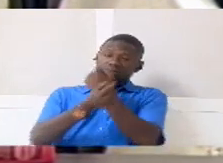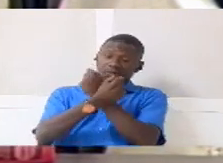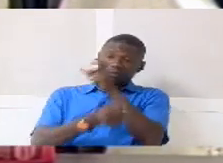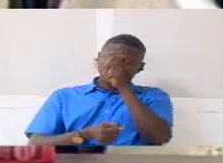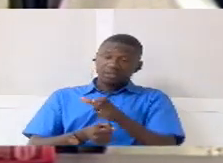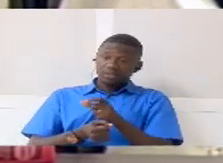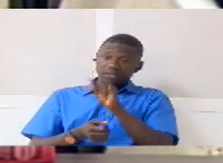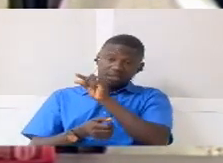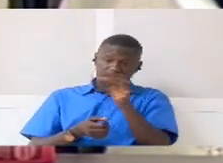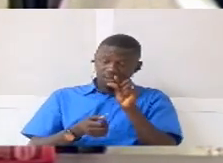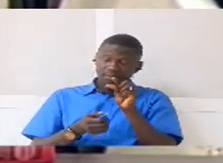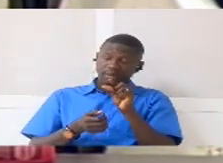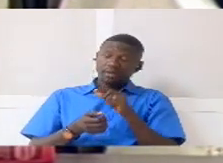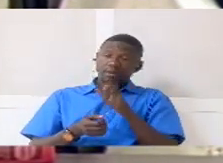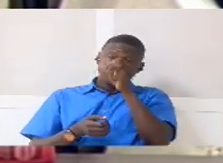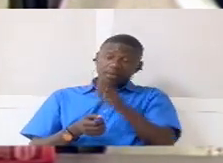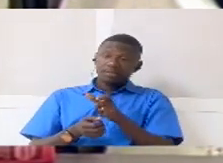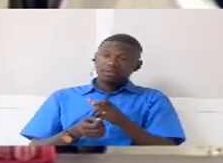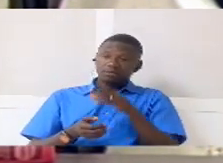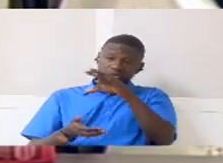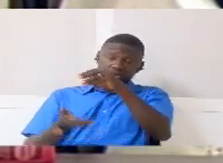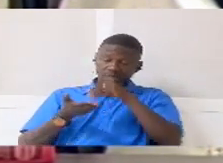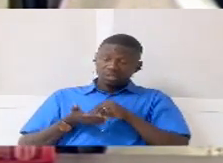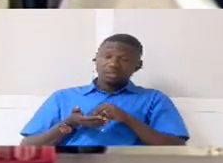the person collecting the inmate and their telephone number.